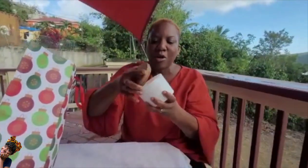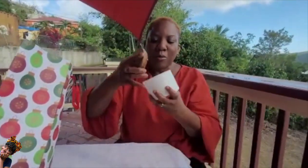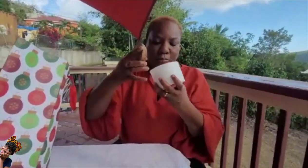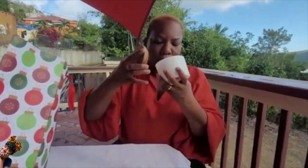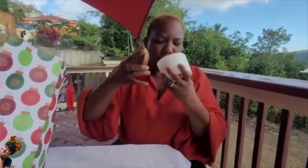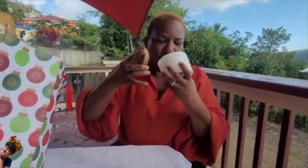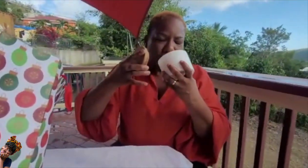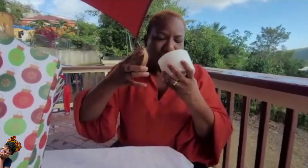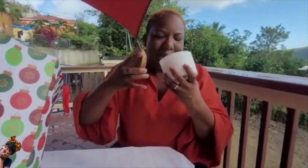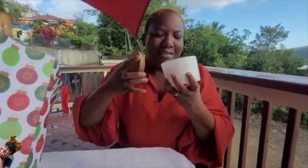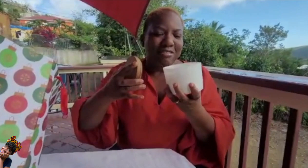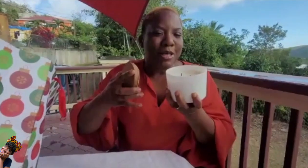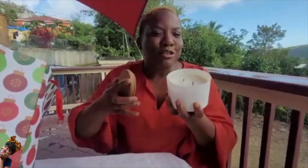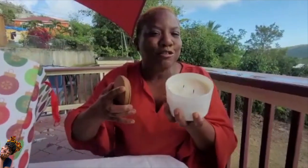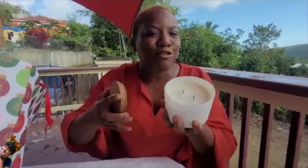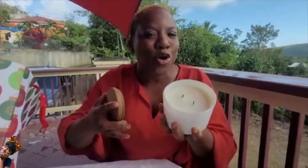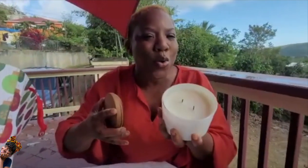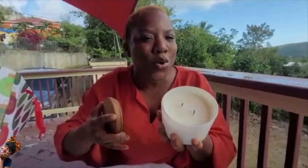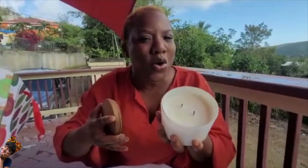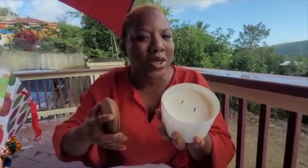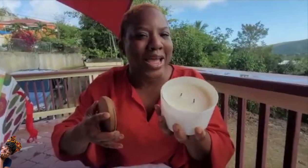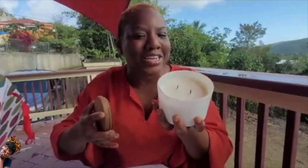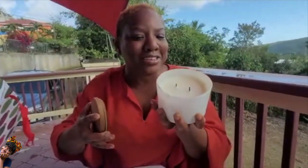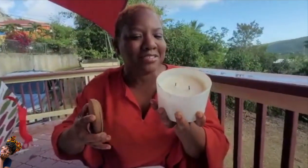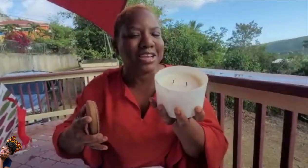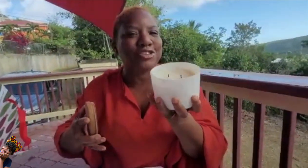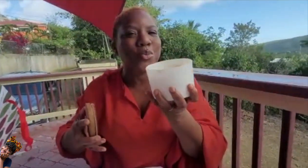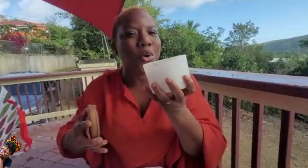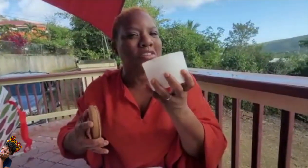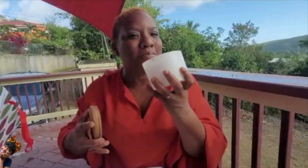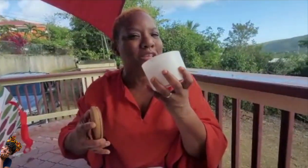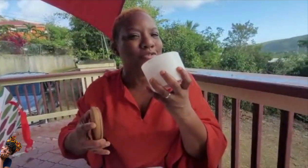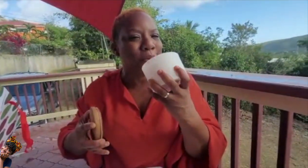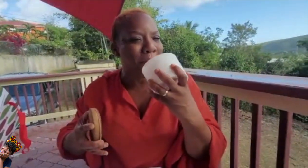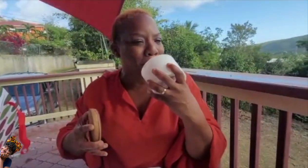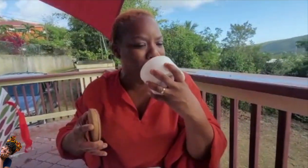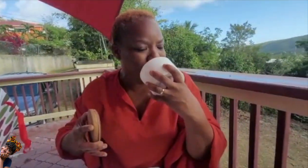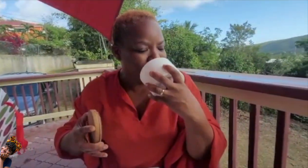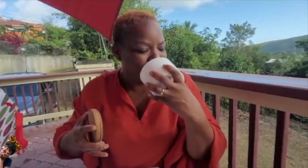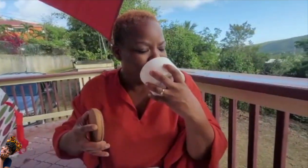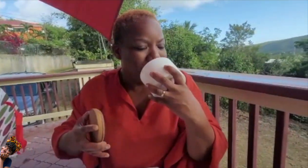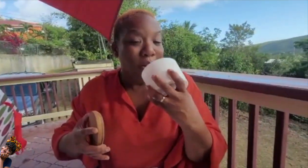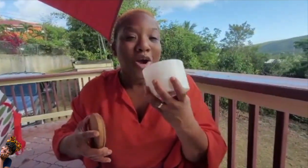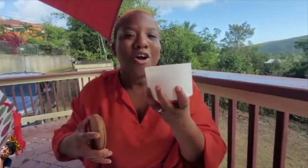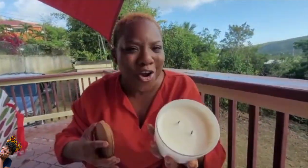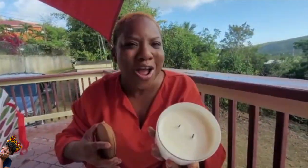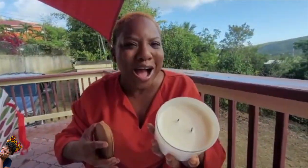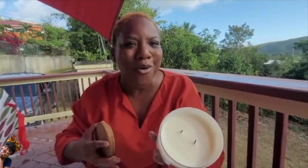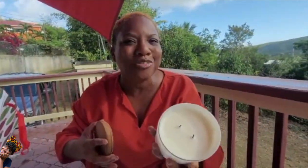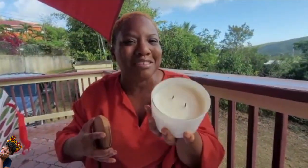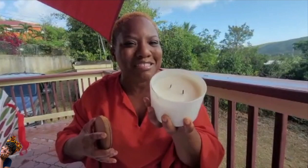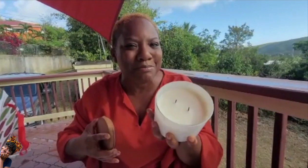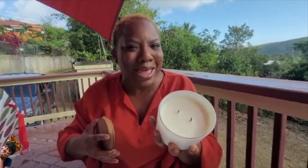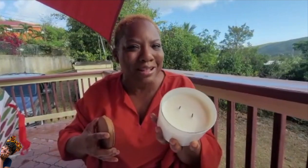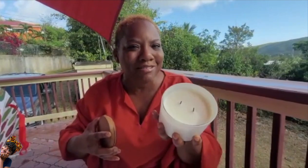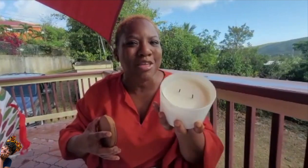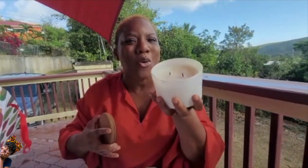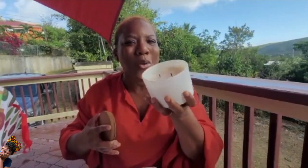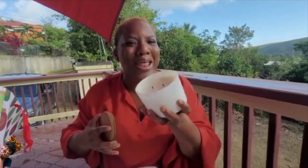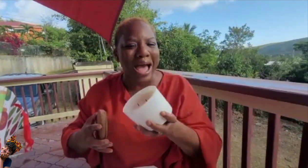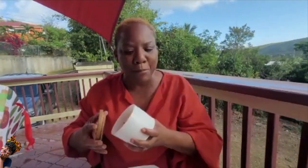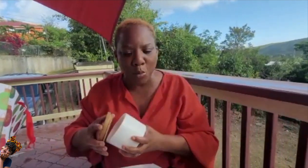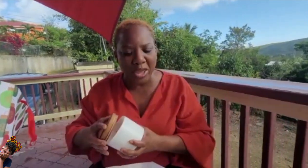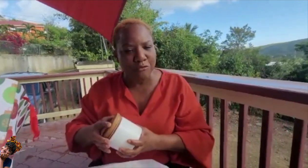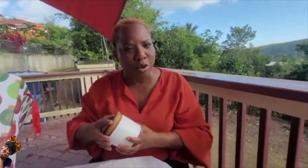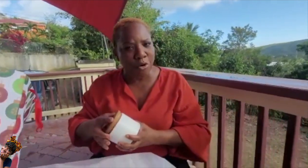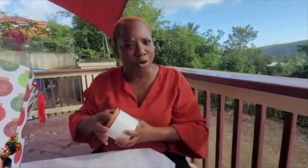daughter. And it smelled so good, and she said she wanted me to remember how her house smells